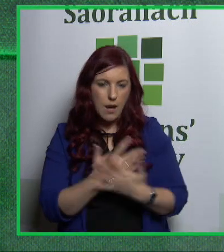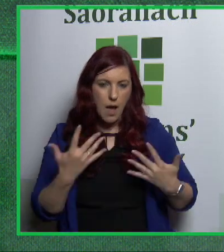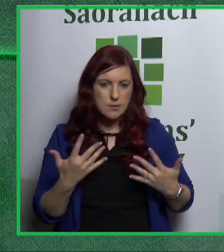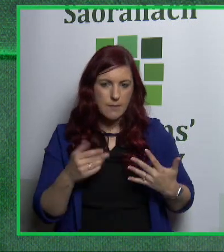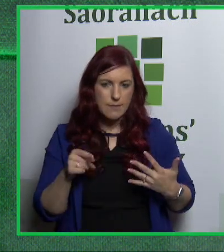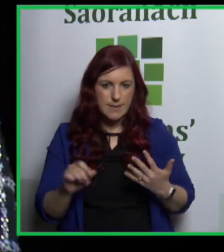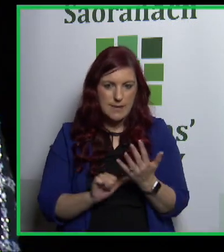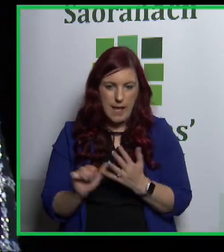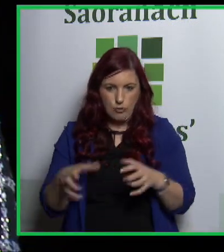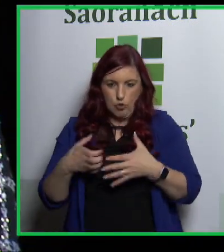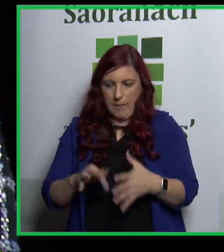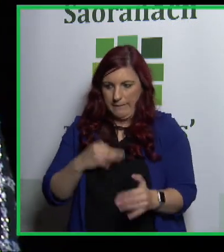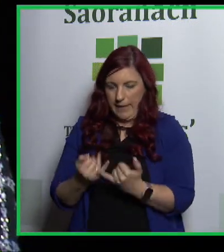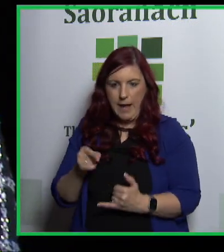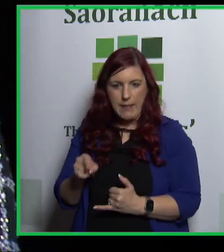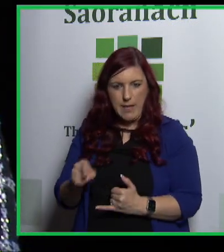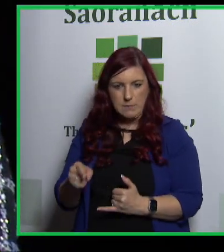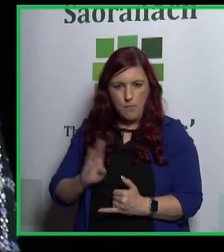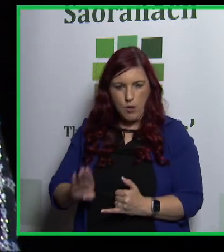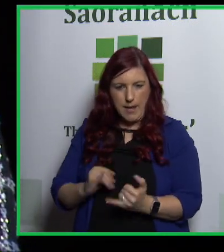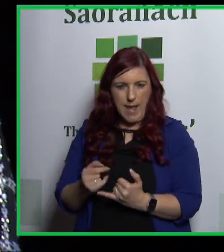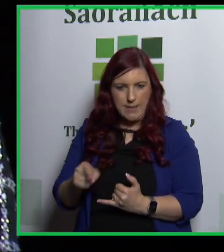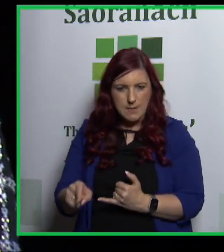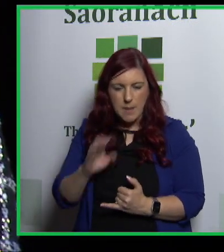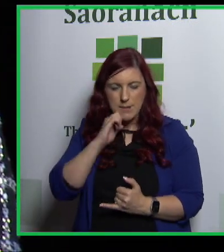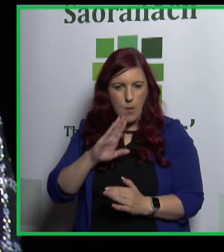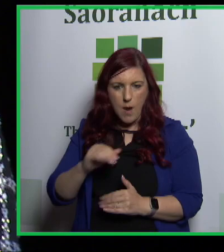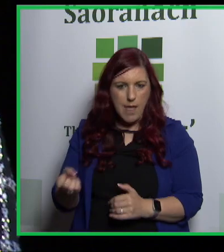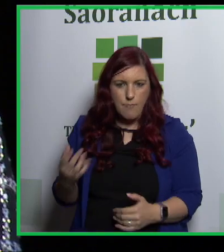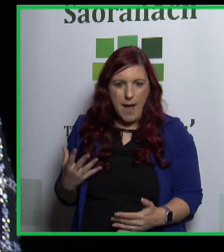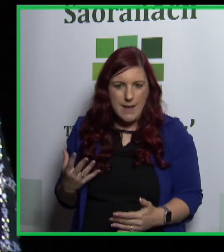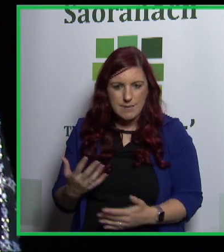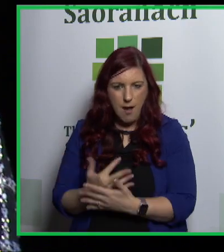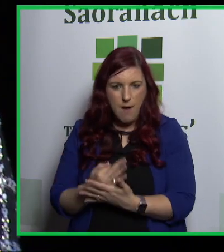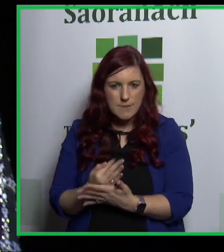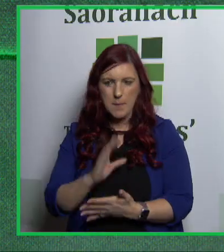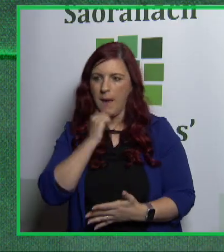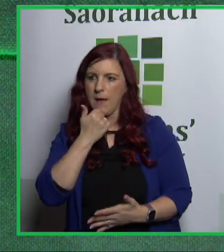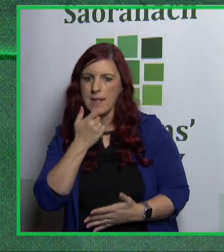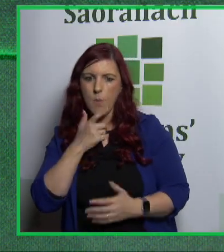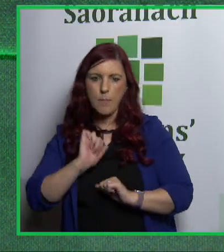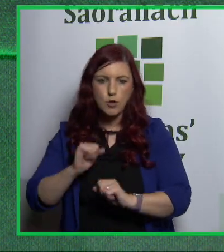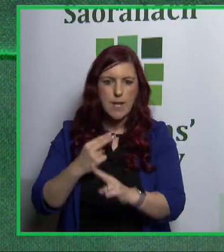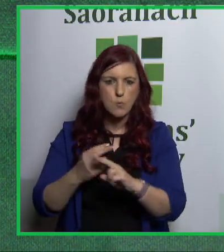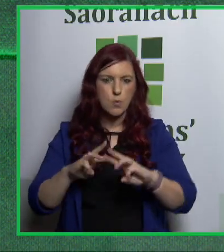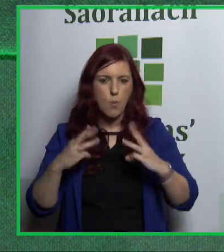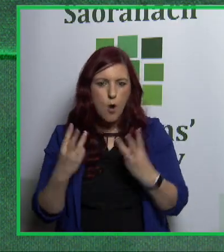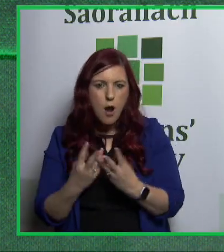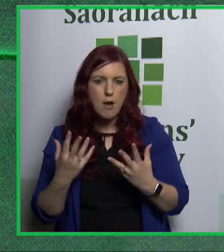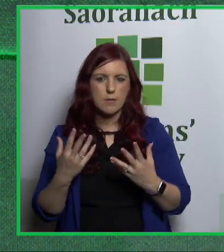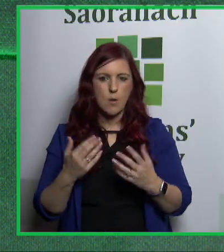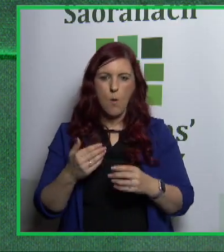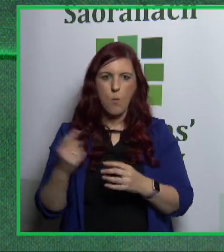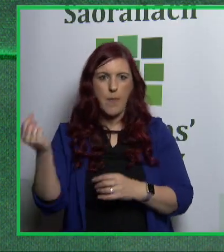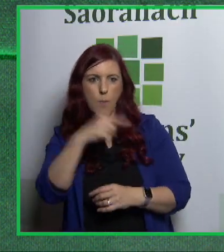generation did feel, because they were sort of left behind. All of their older friends were leaving school and being pushed out into the world, to America, to Canada,